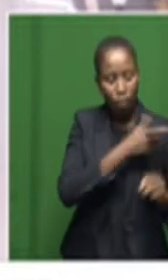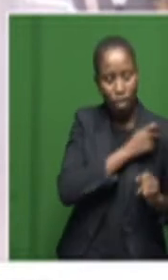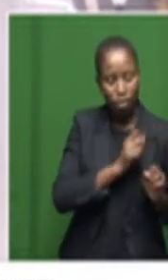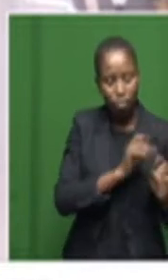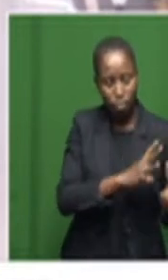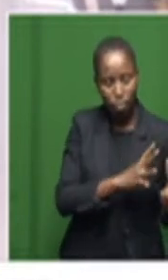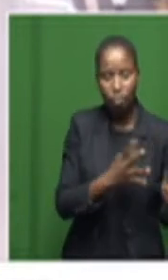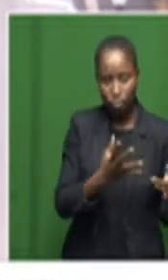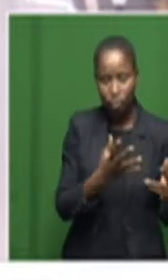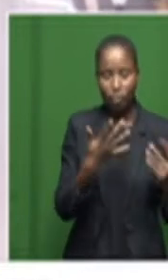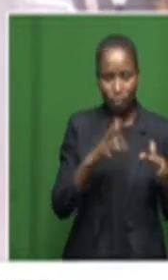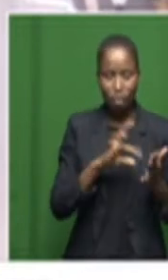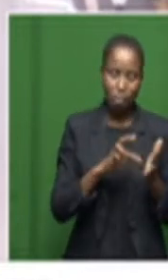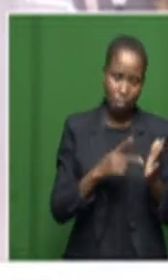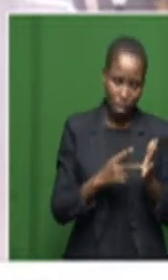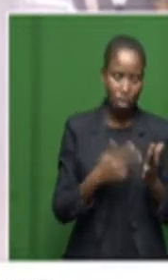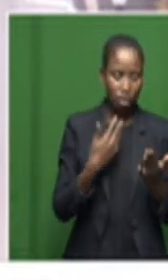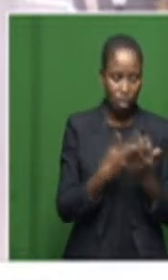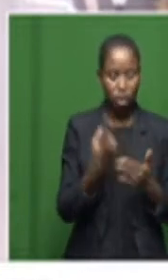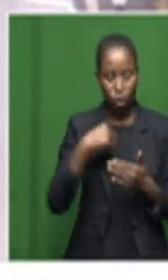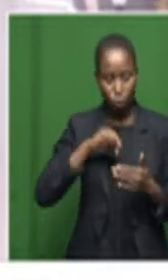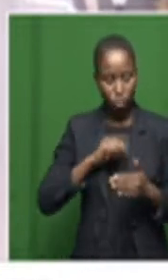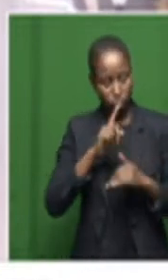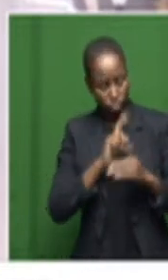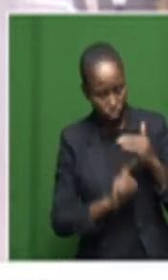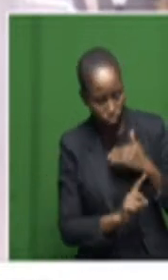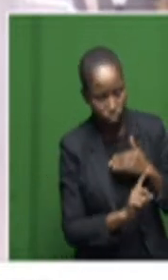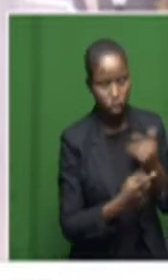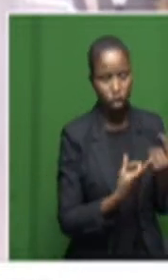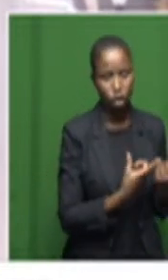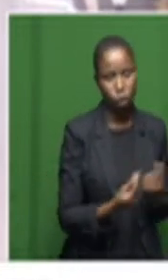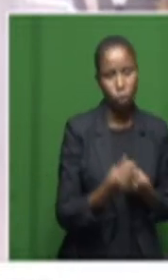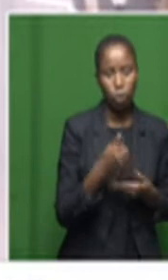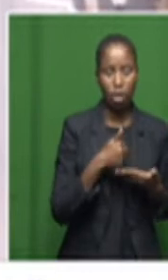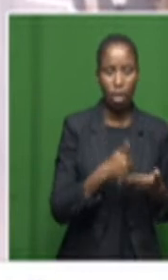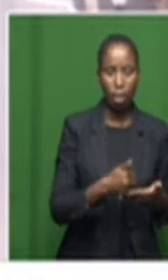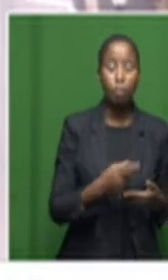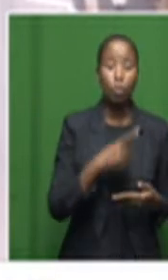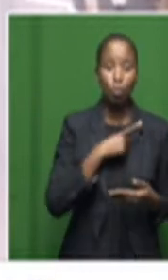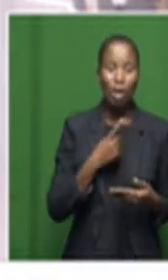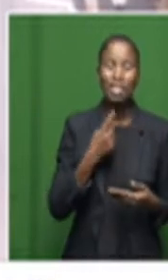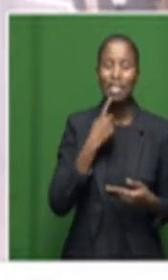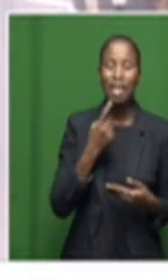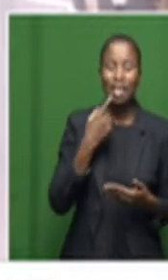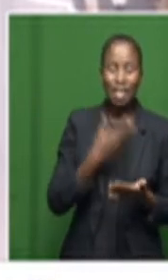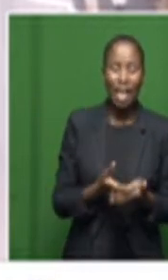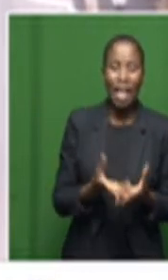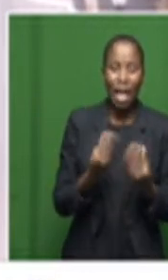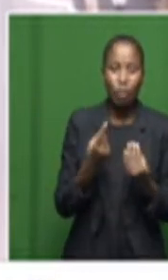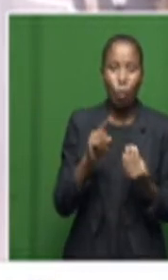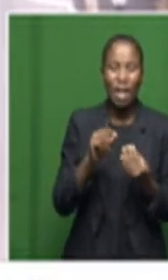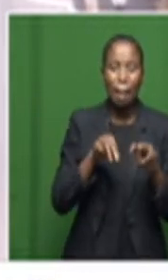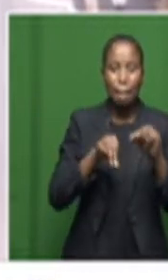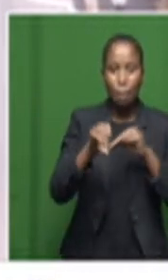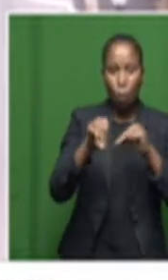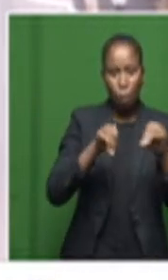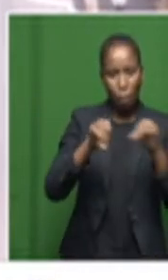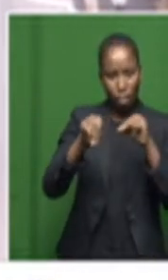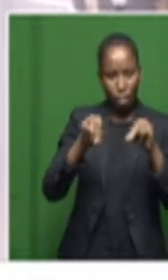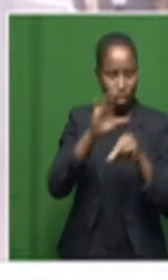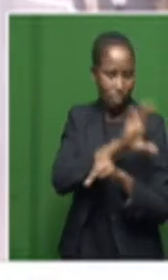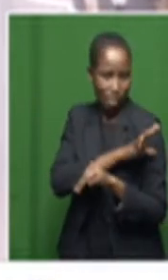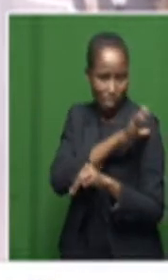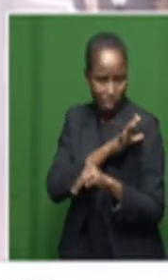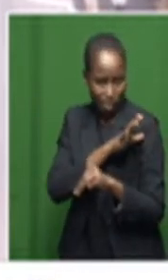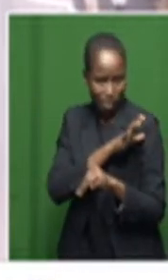our expansion plan, we are saying we have mobile clinics, primary health care clinics. So